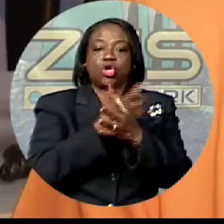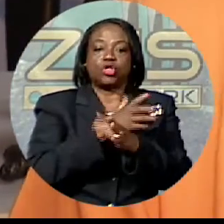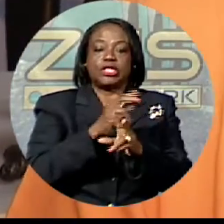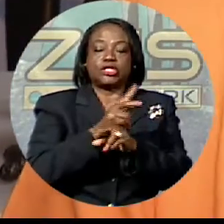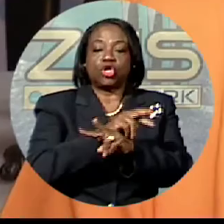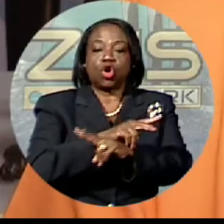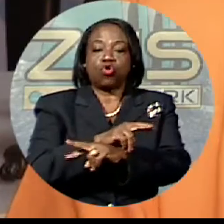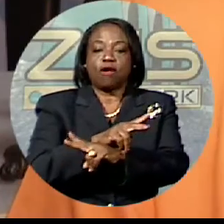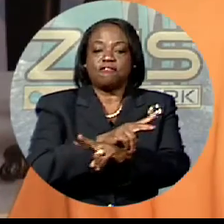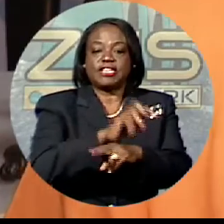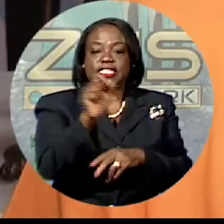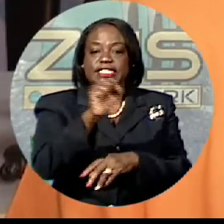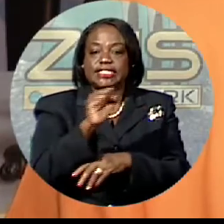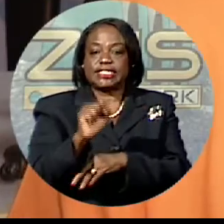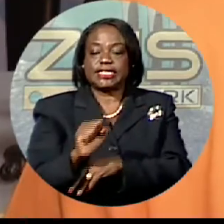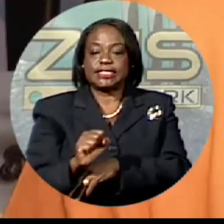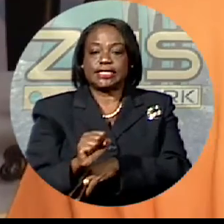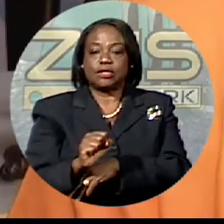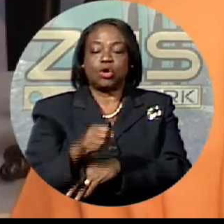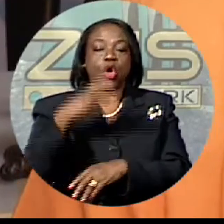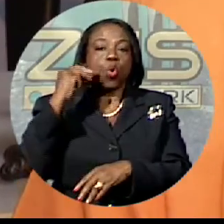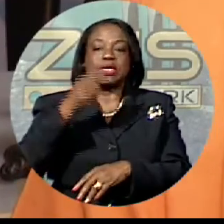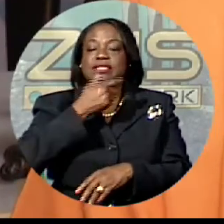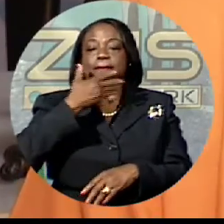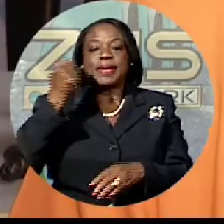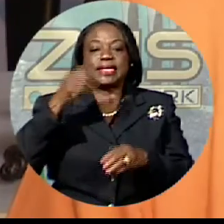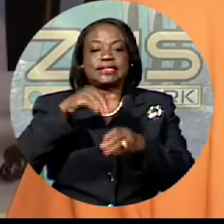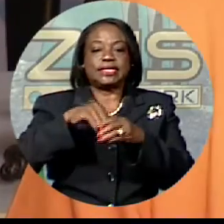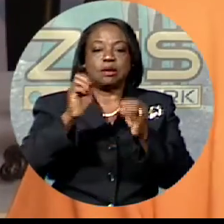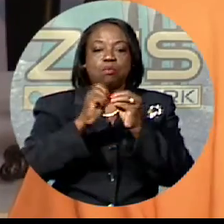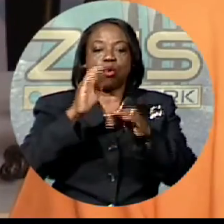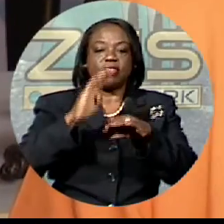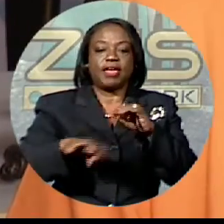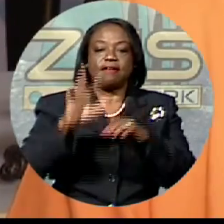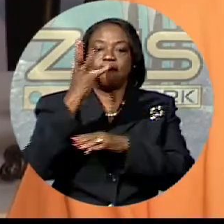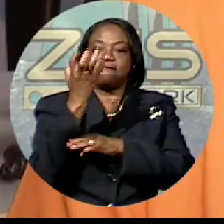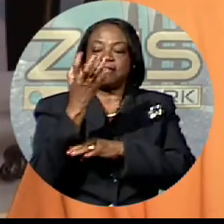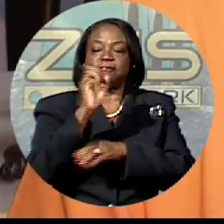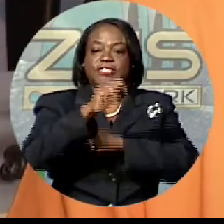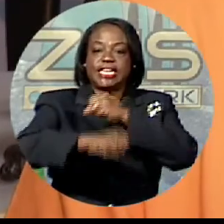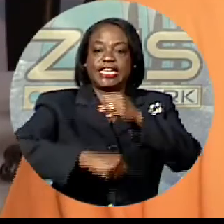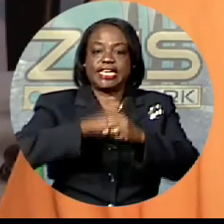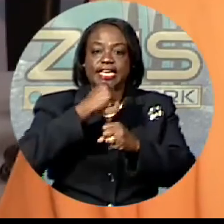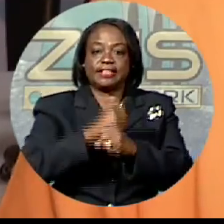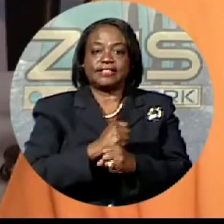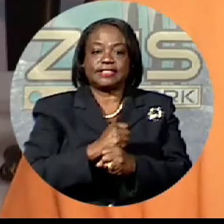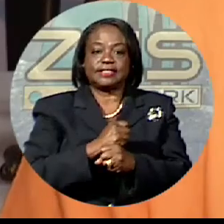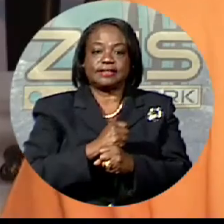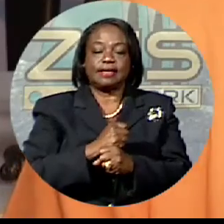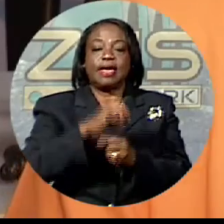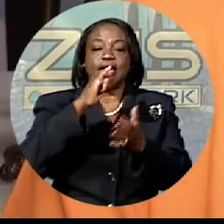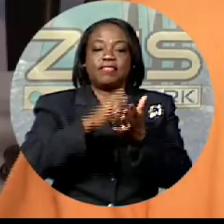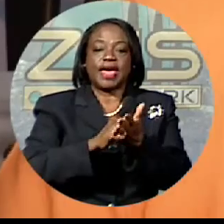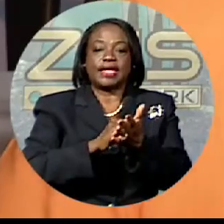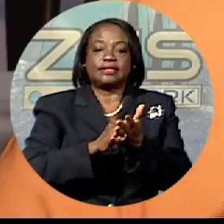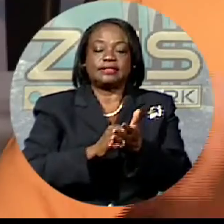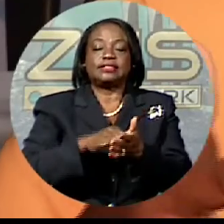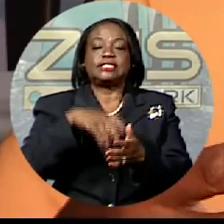crawfish was the best in more than 15 years. And that speaks to the fact that we have put